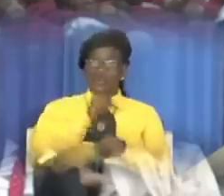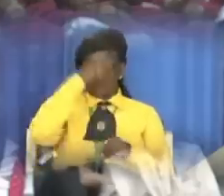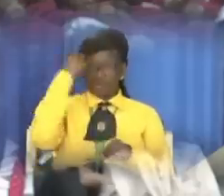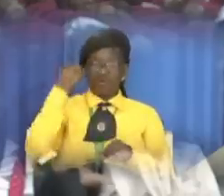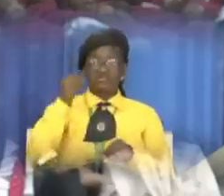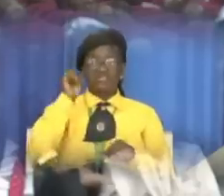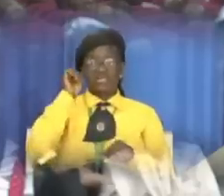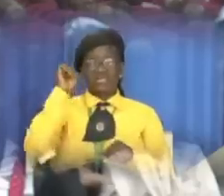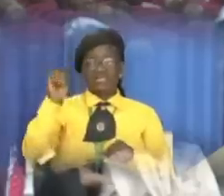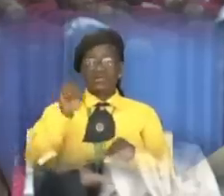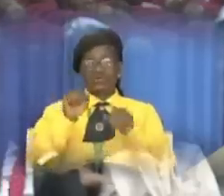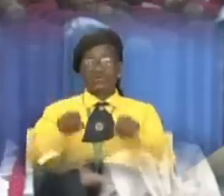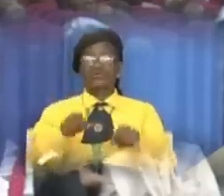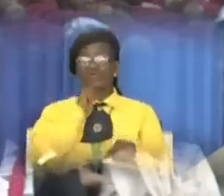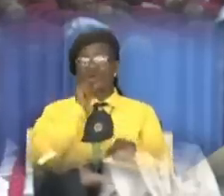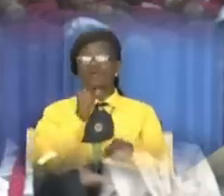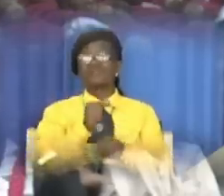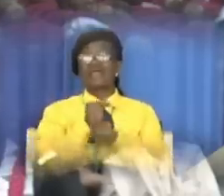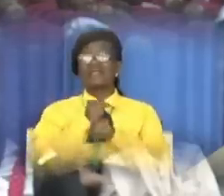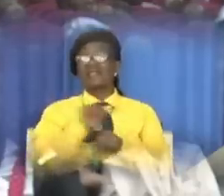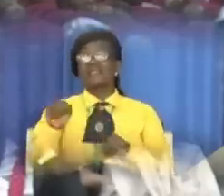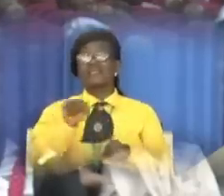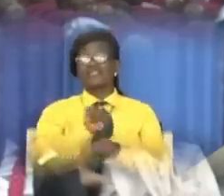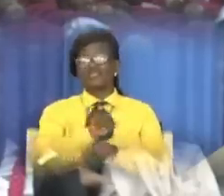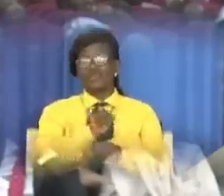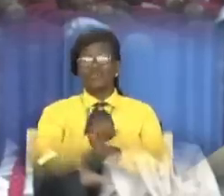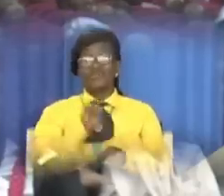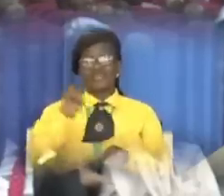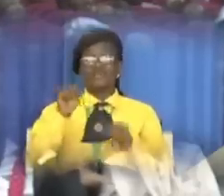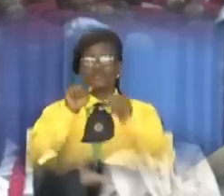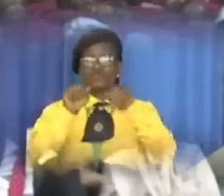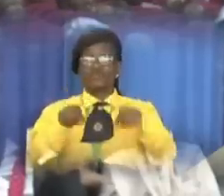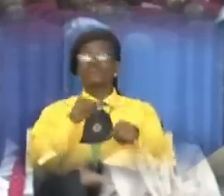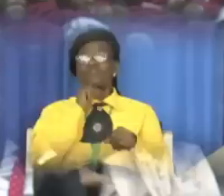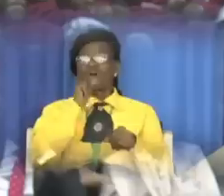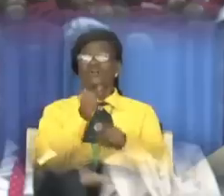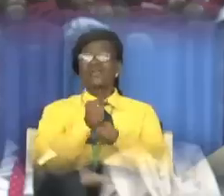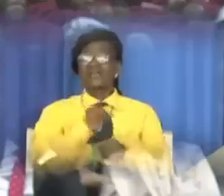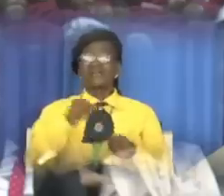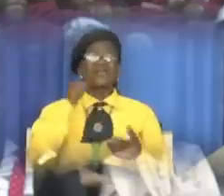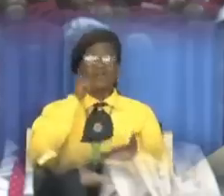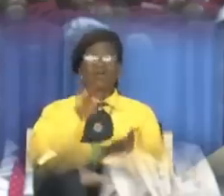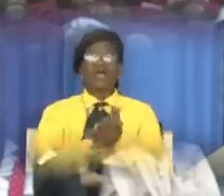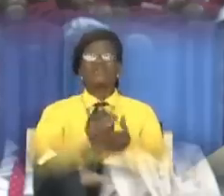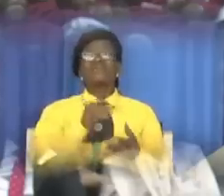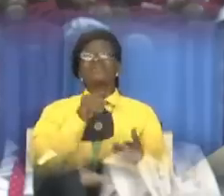course, he couldn't get a wife, etc., etc. And then he came.